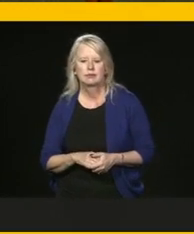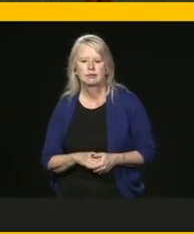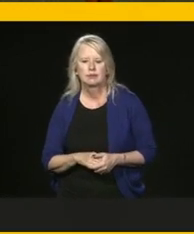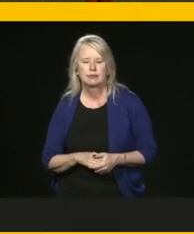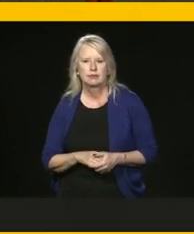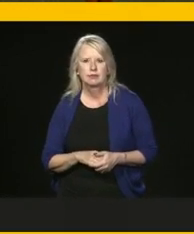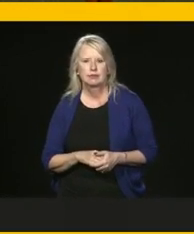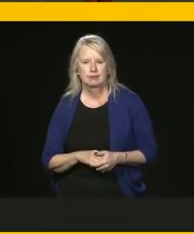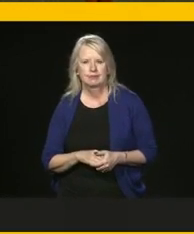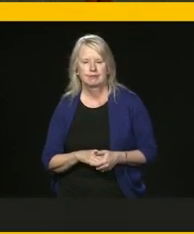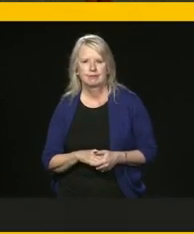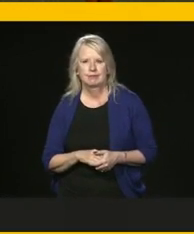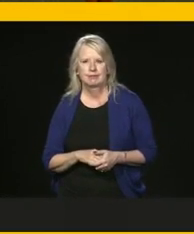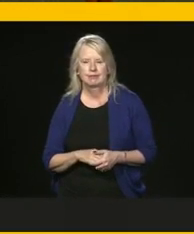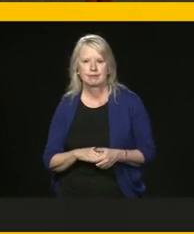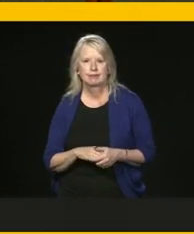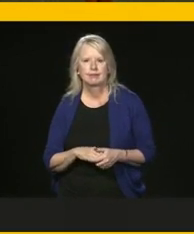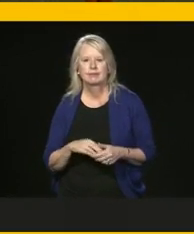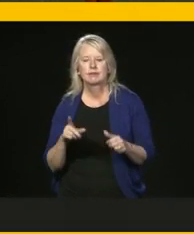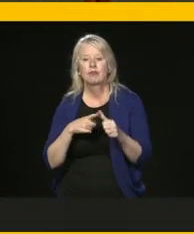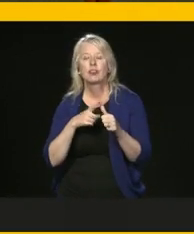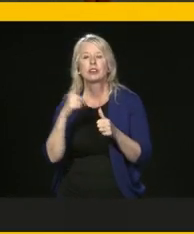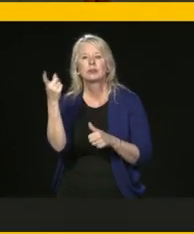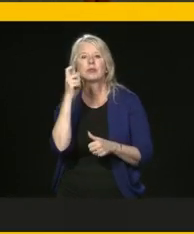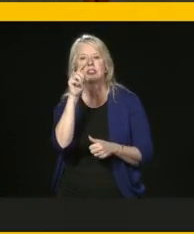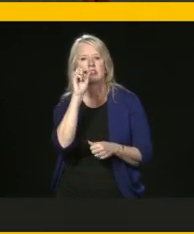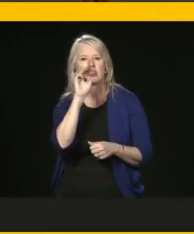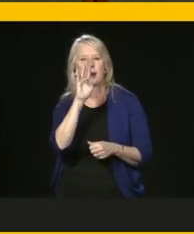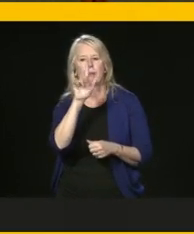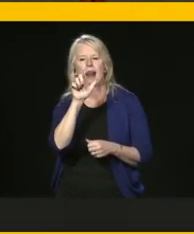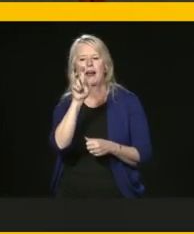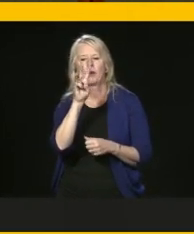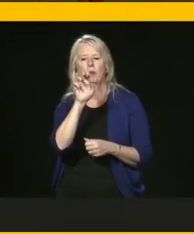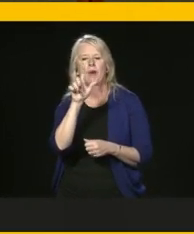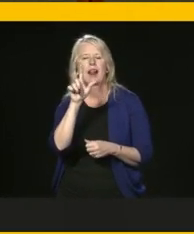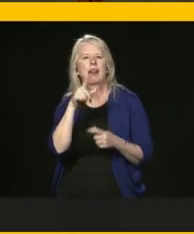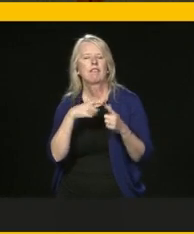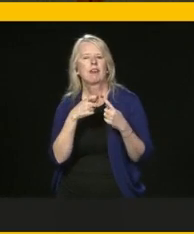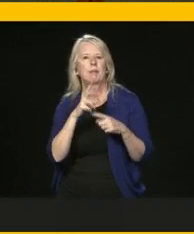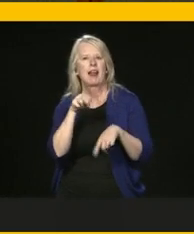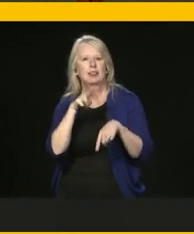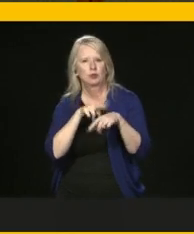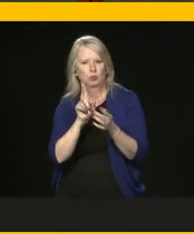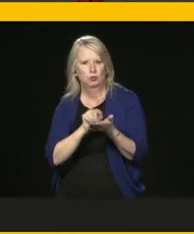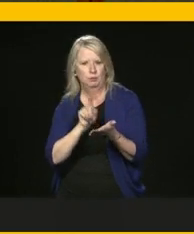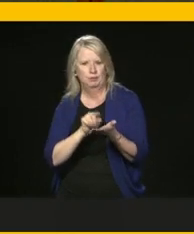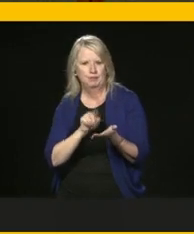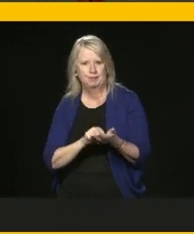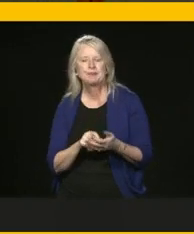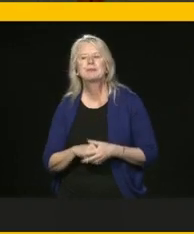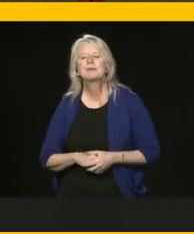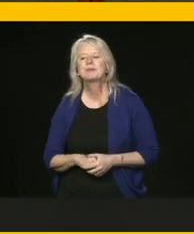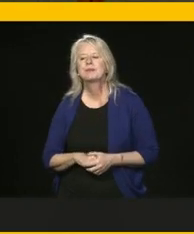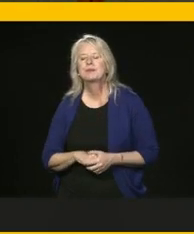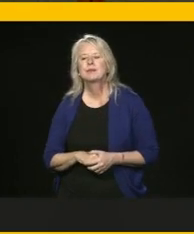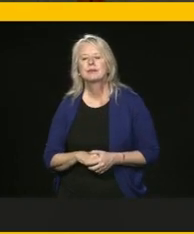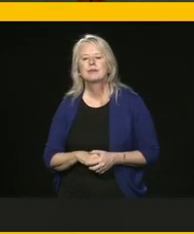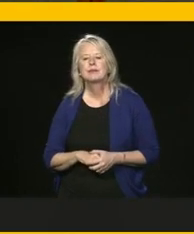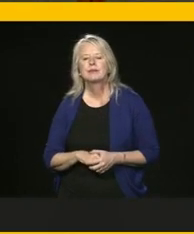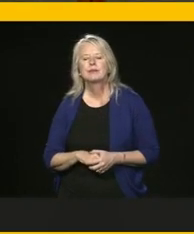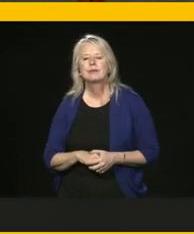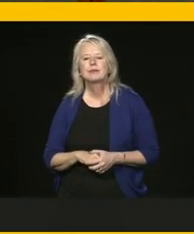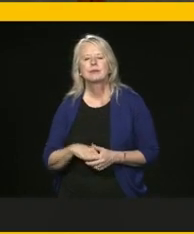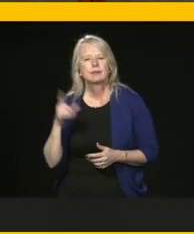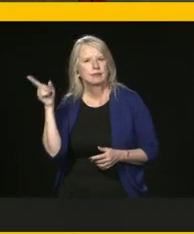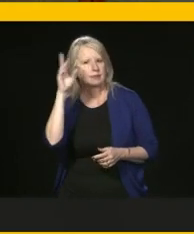Tom Blackwell, National Post. Please go ahead. La parole est à vous. Hi. This is, I guess, for Dr. Kam, and